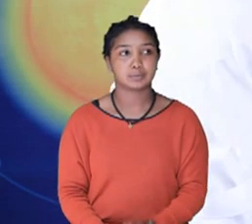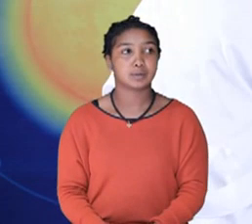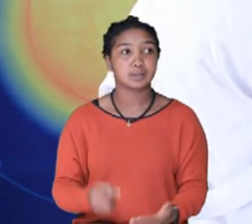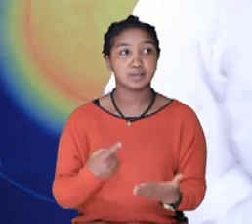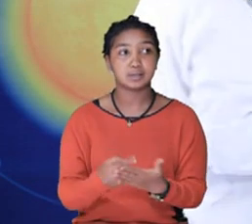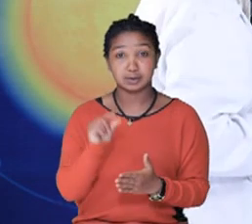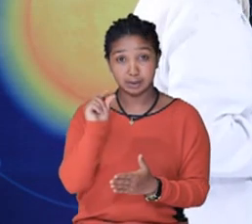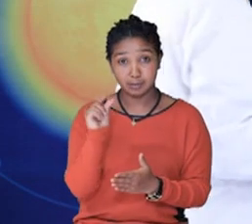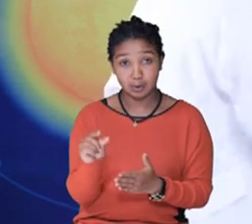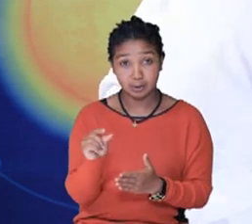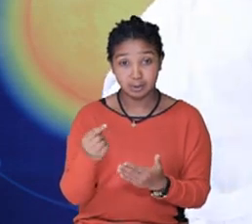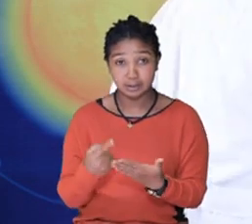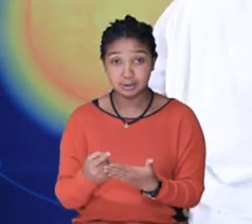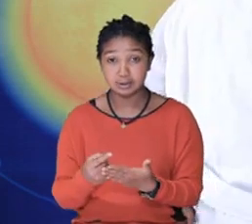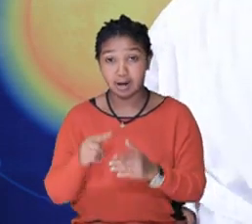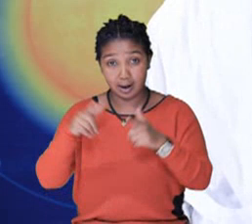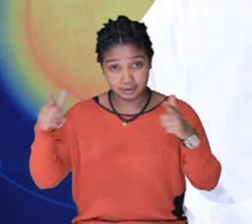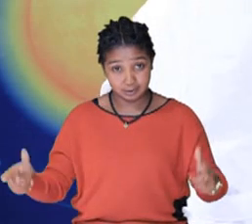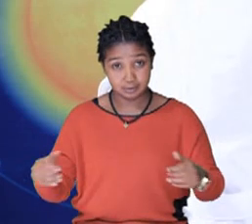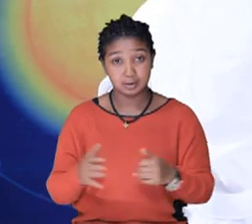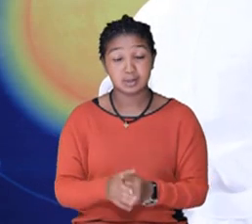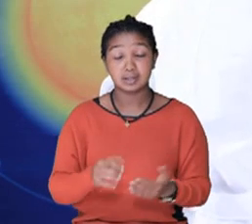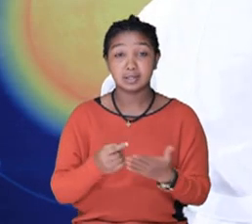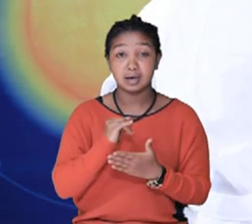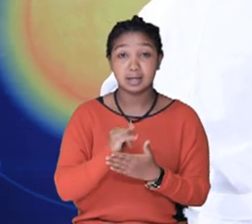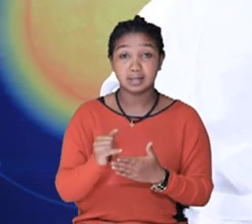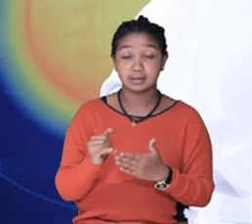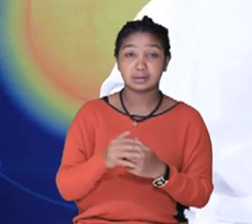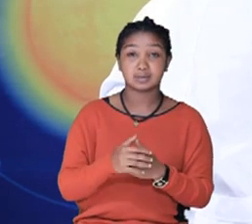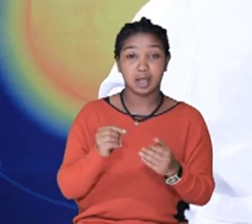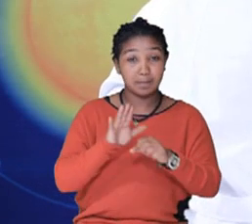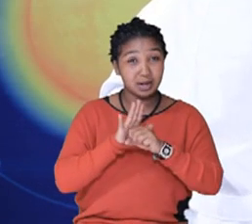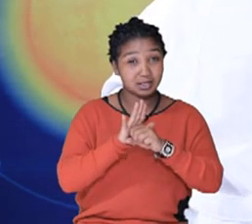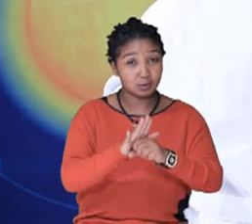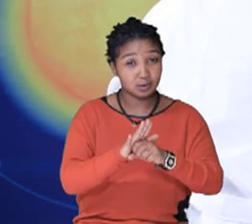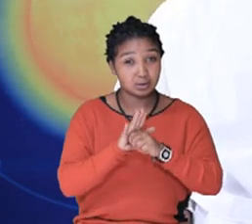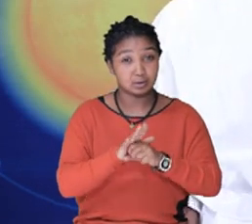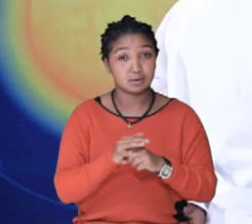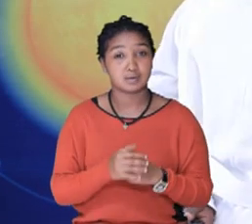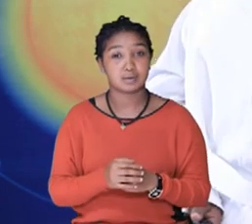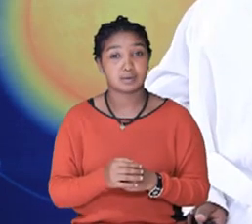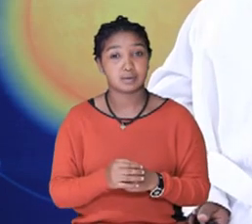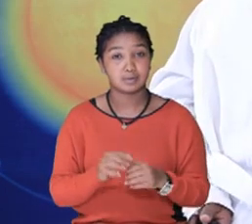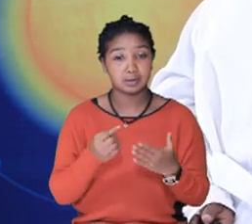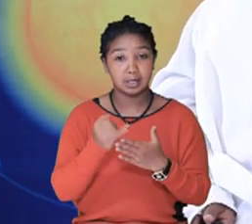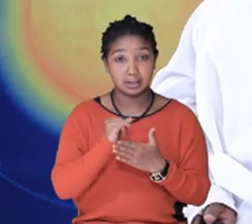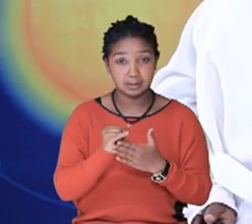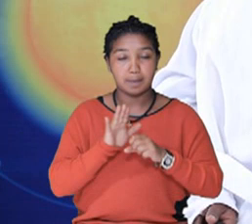This is a smaller piston and this is a larger piston. There is a pressure, this one. There is a pressure.